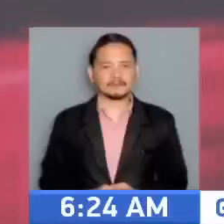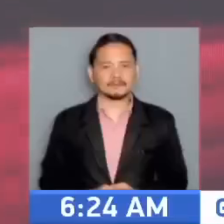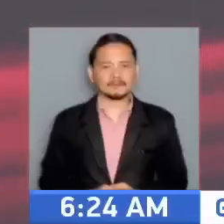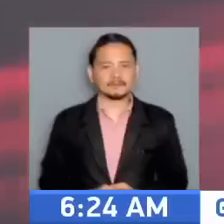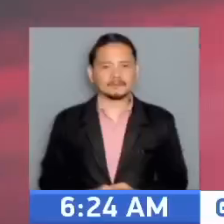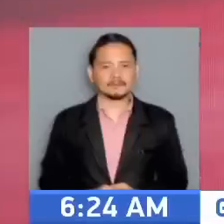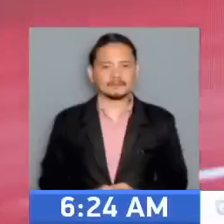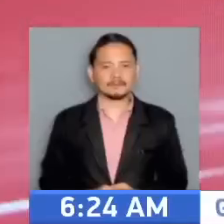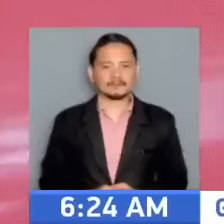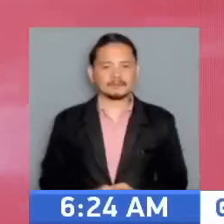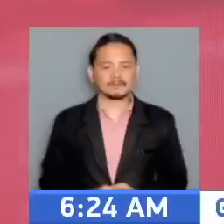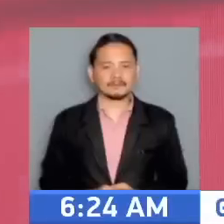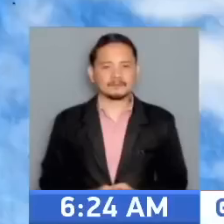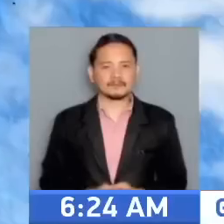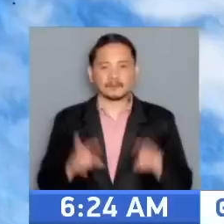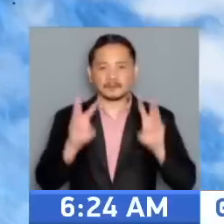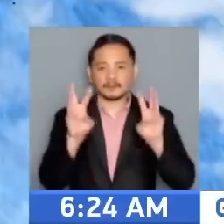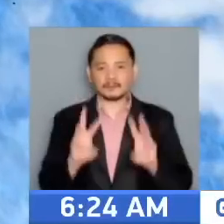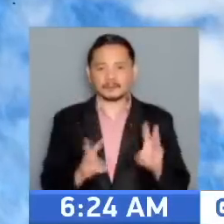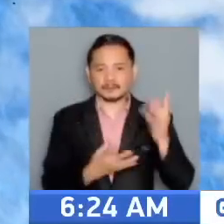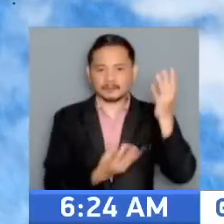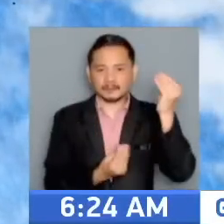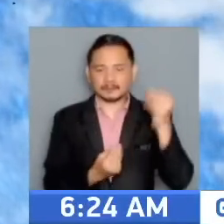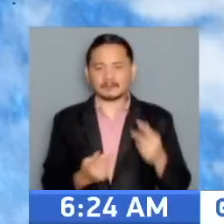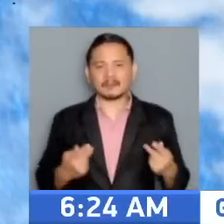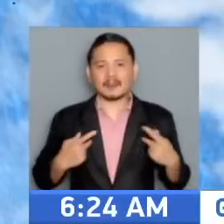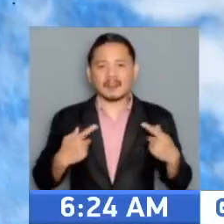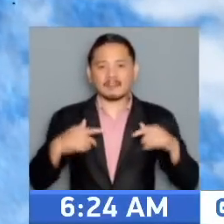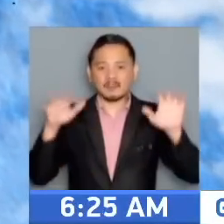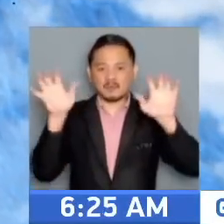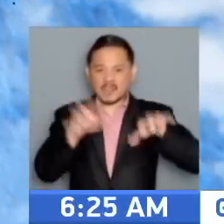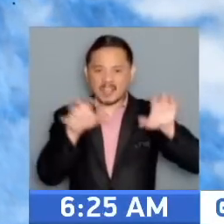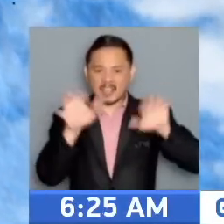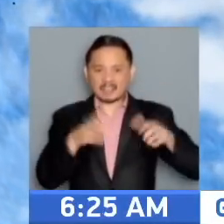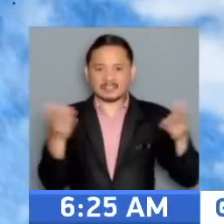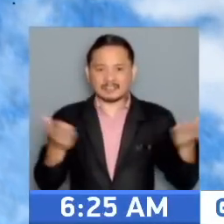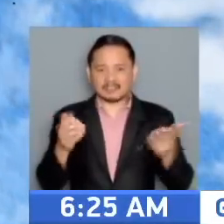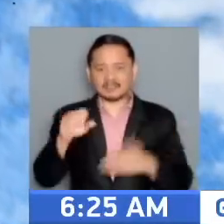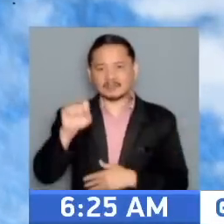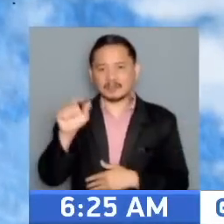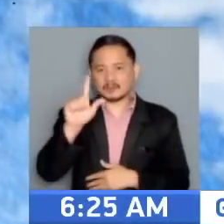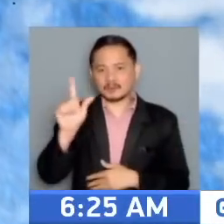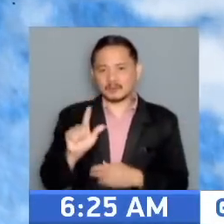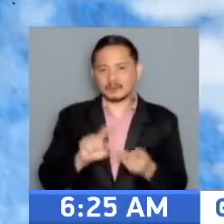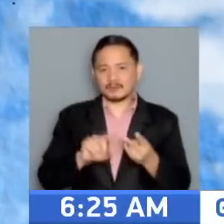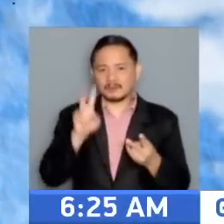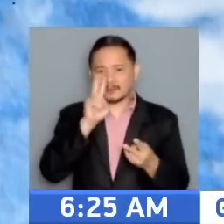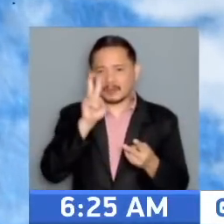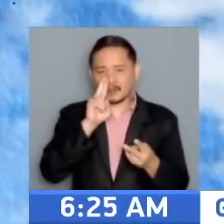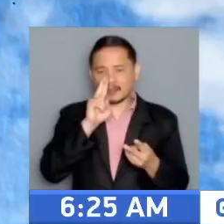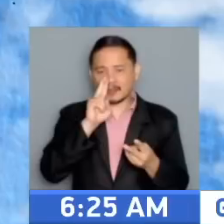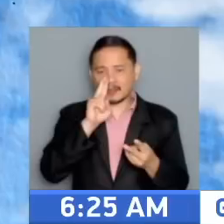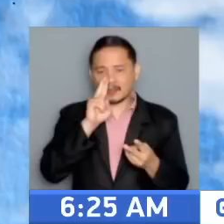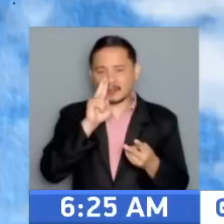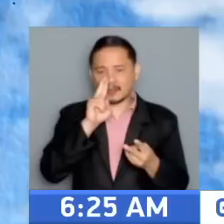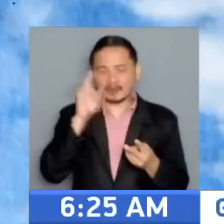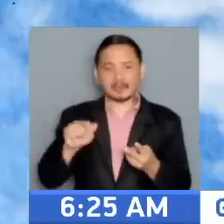Nakataas ngayon ang rainfall advisory sa ilang bahagi ng Southern Luzon at Visayas dahil sa low pressure area at intertropical convergence